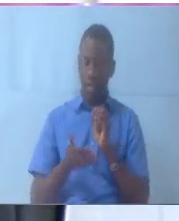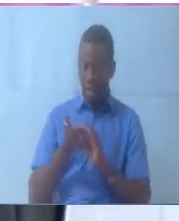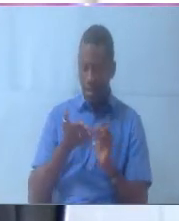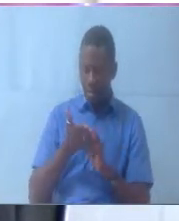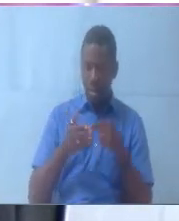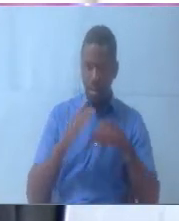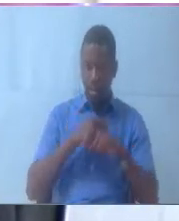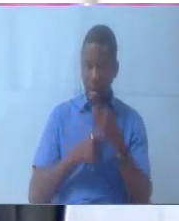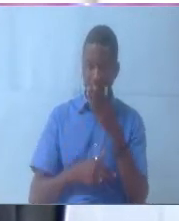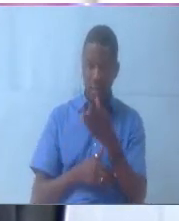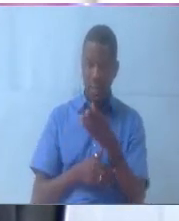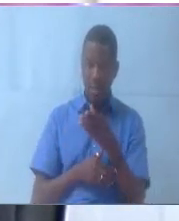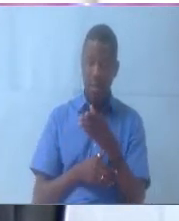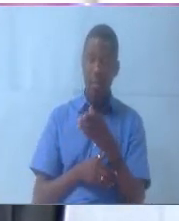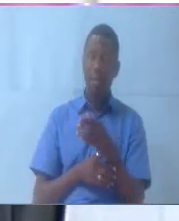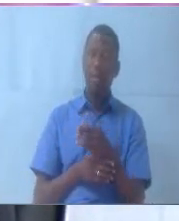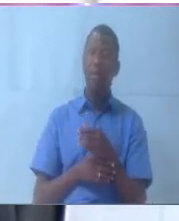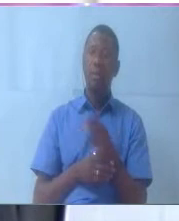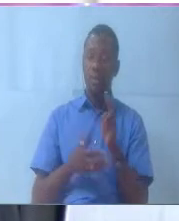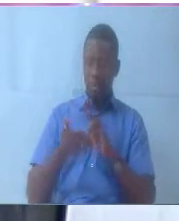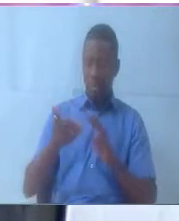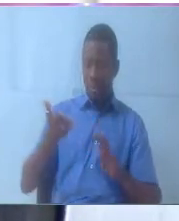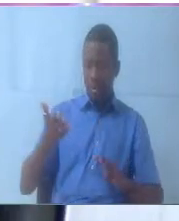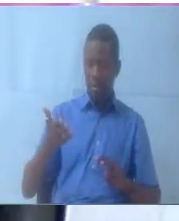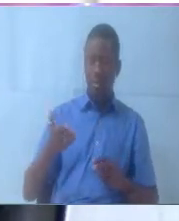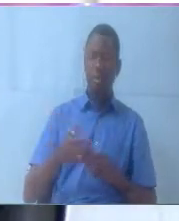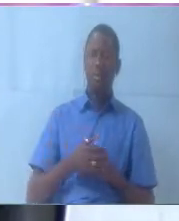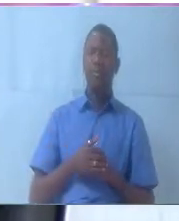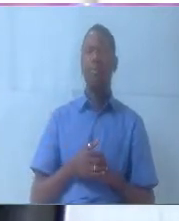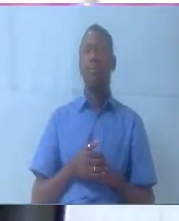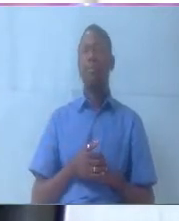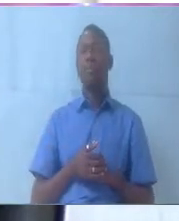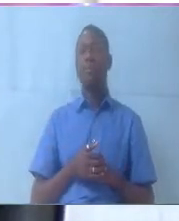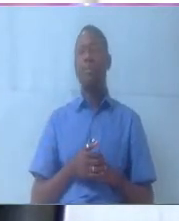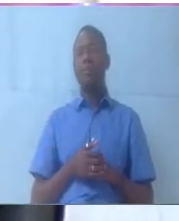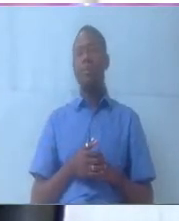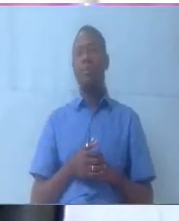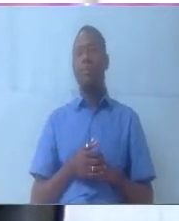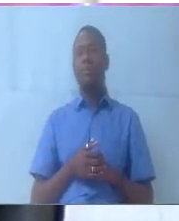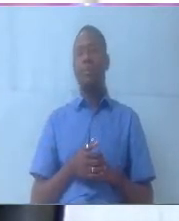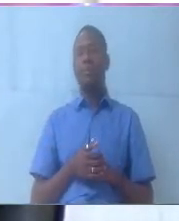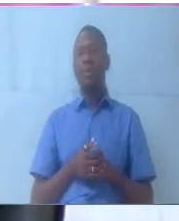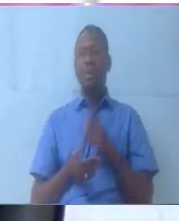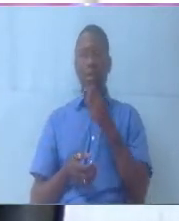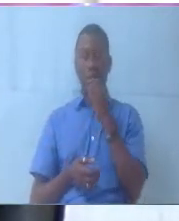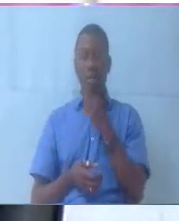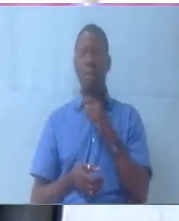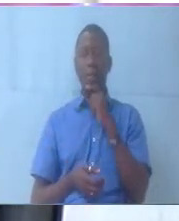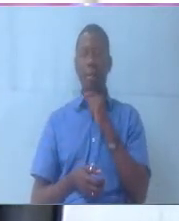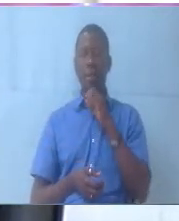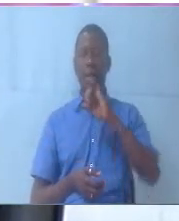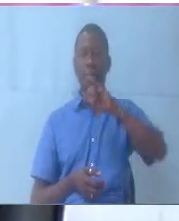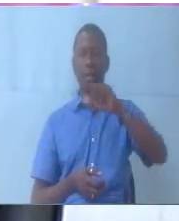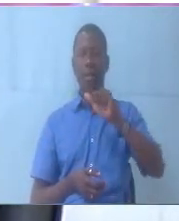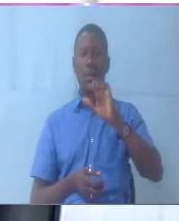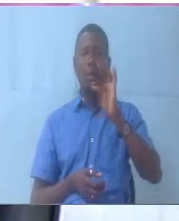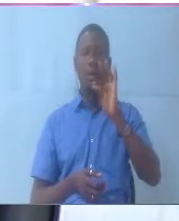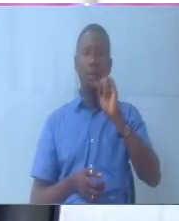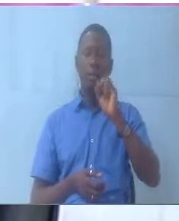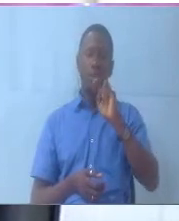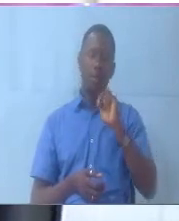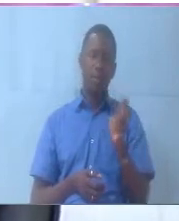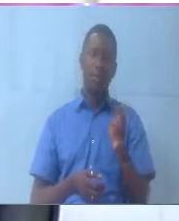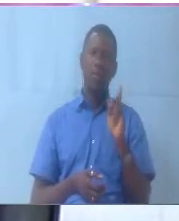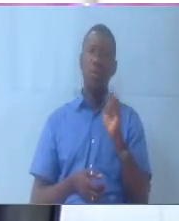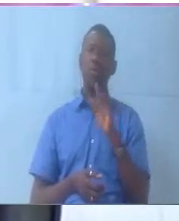tumiro lumenu be larin wo kan reads as follows. ye nyin kuma kangol le fontema. They say, Mr. Jaite, Ko Mr. Jaite that you did